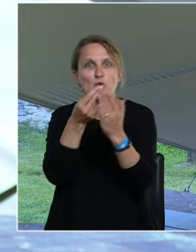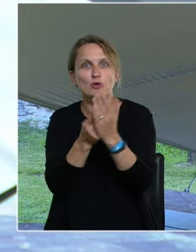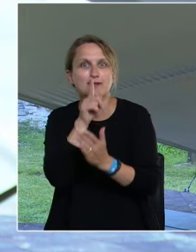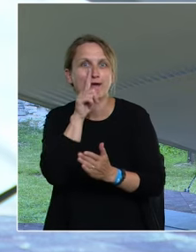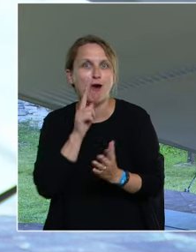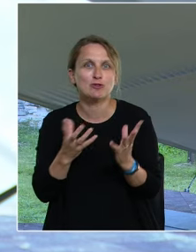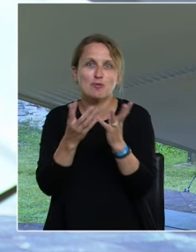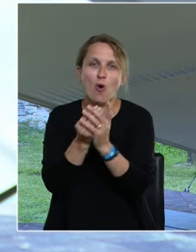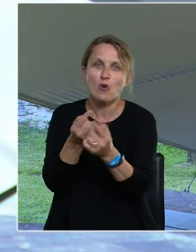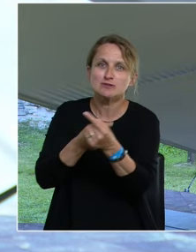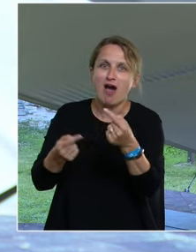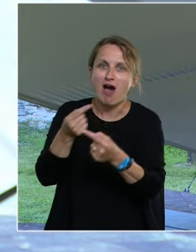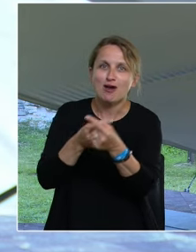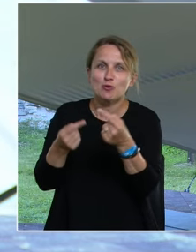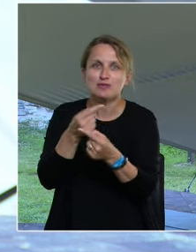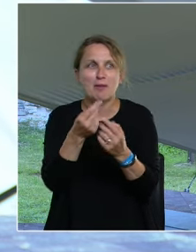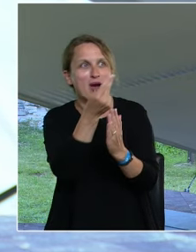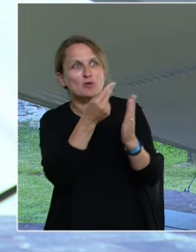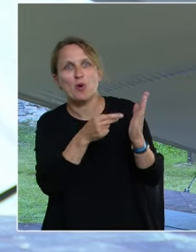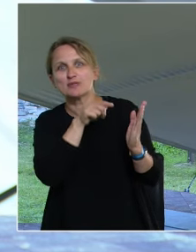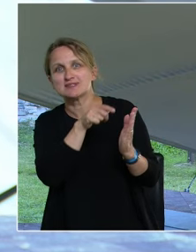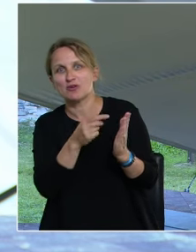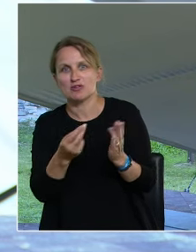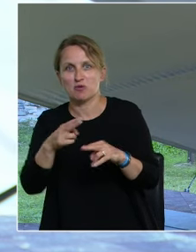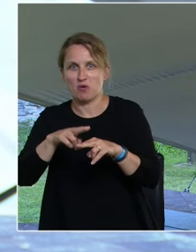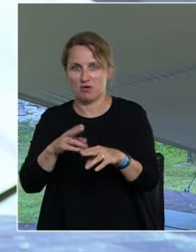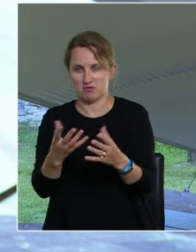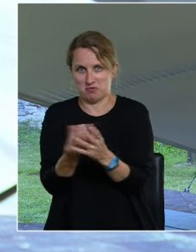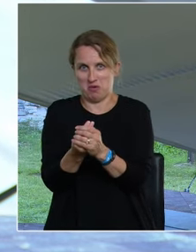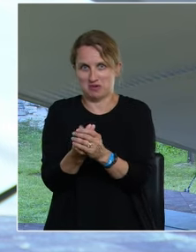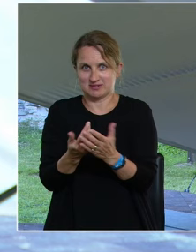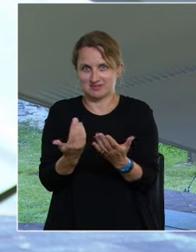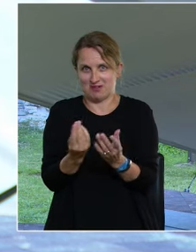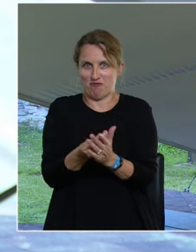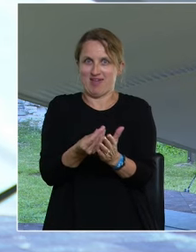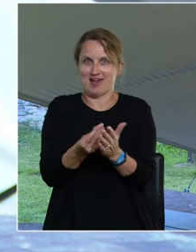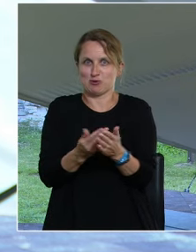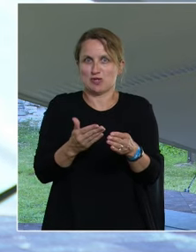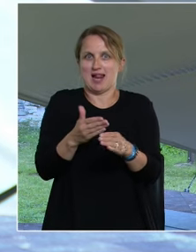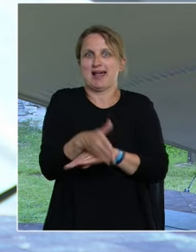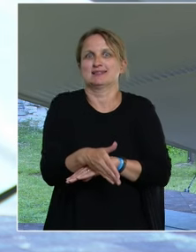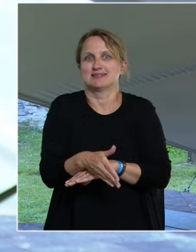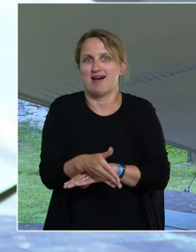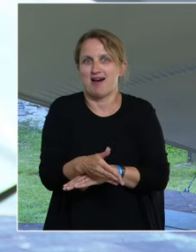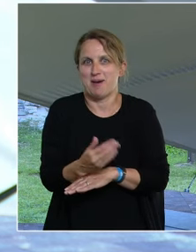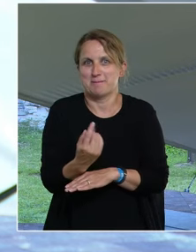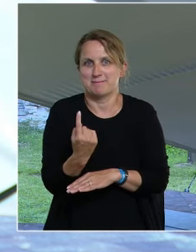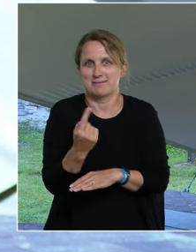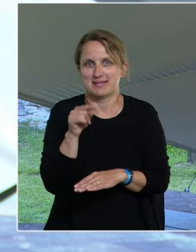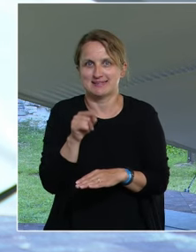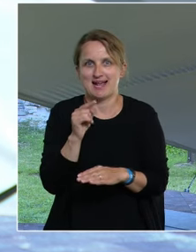have a discussion, that then it's all of a sudden, it's an added value. That's something that's very important for us to give an added value. And